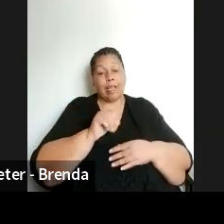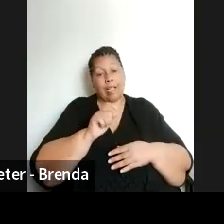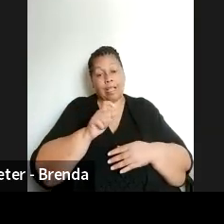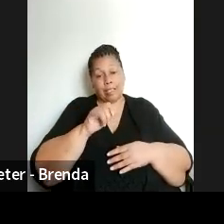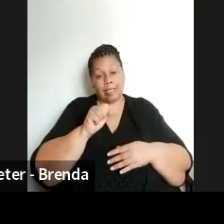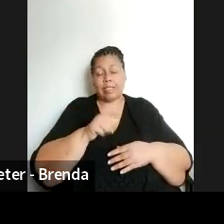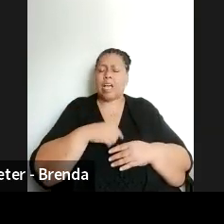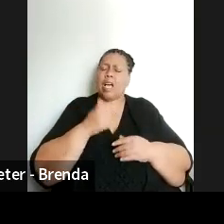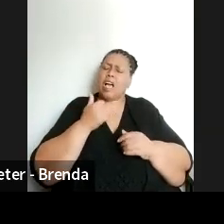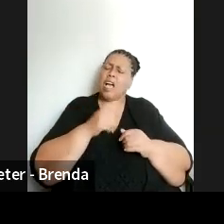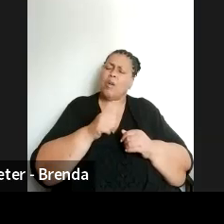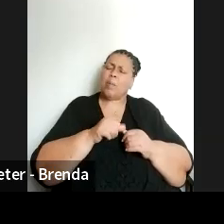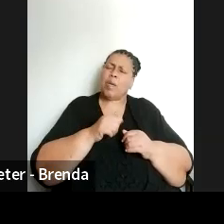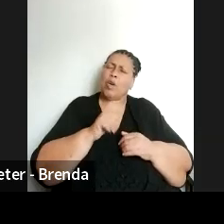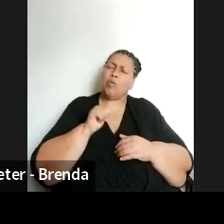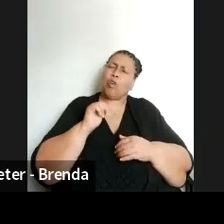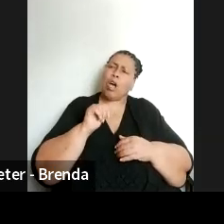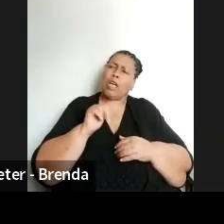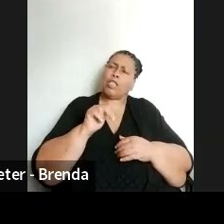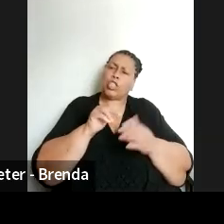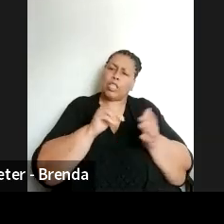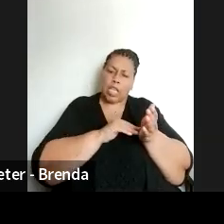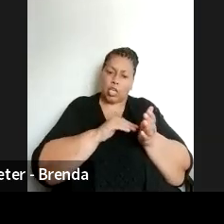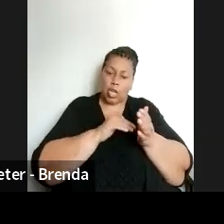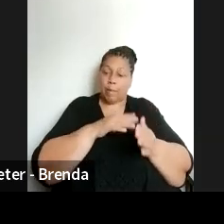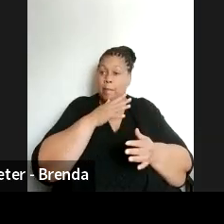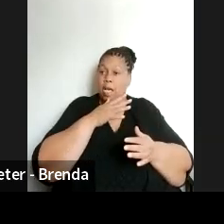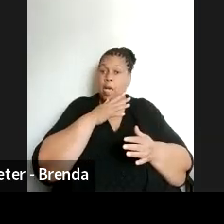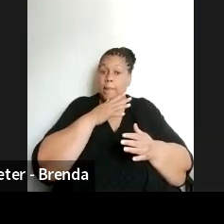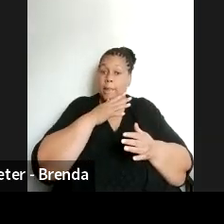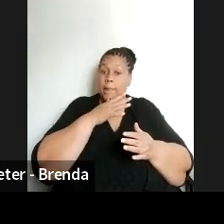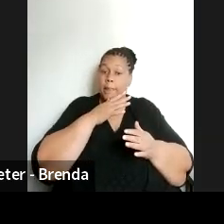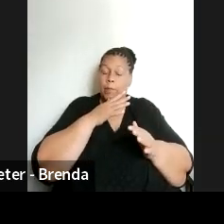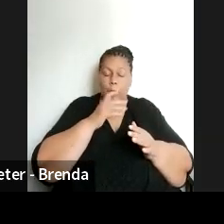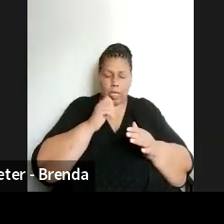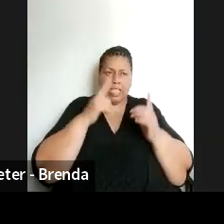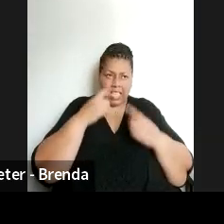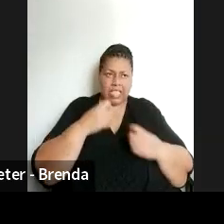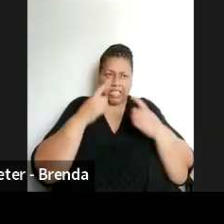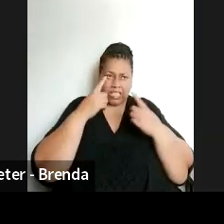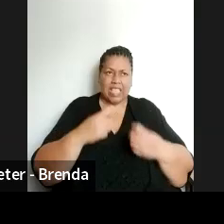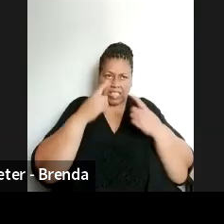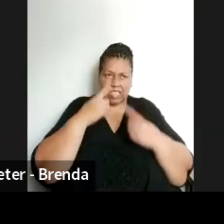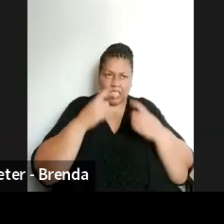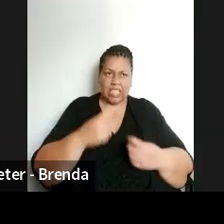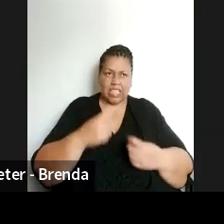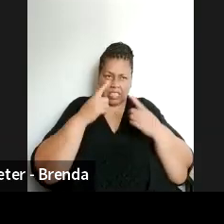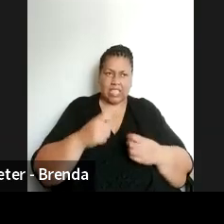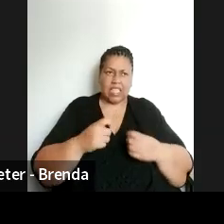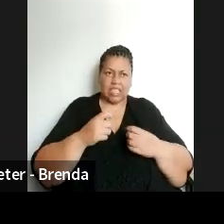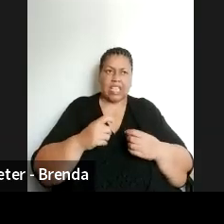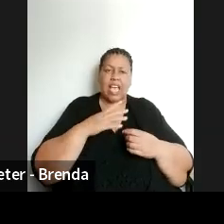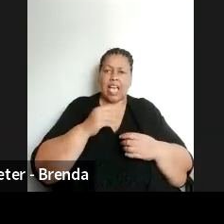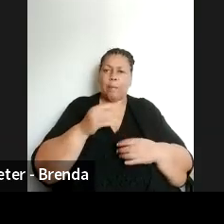I remember walking to the doctor, and my mom was when I did all these tests, and like a few weeks later, my mom told me,